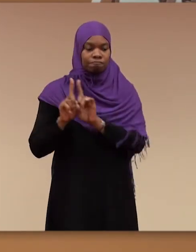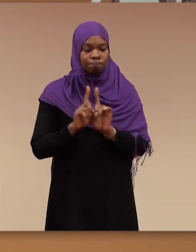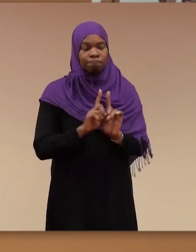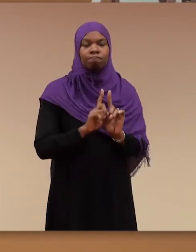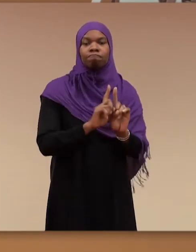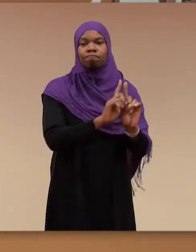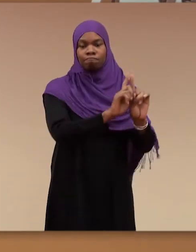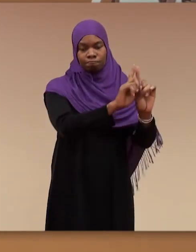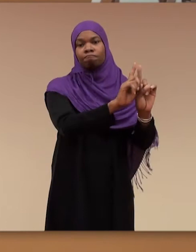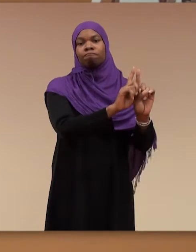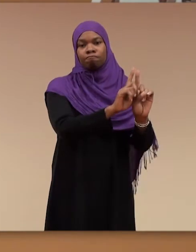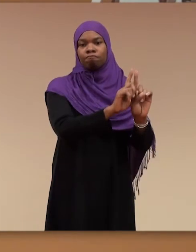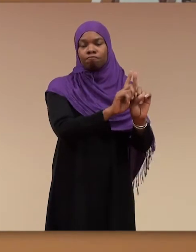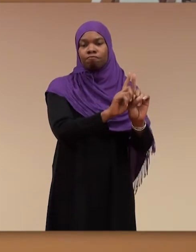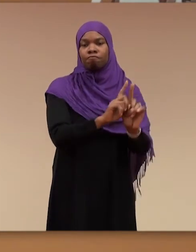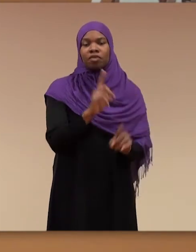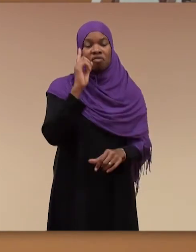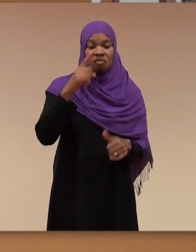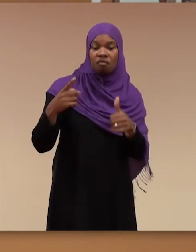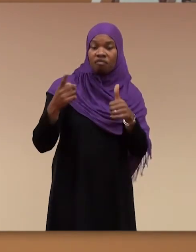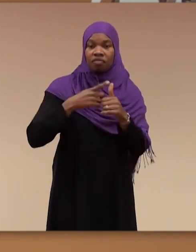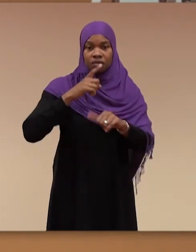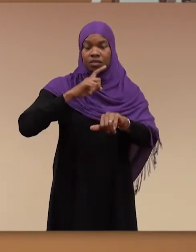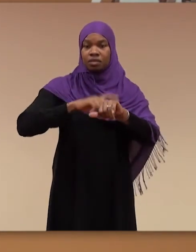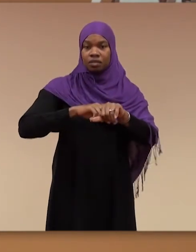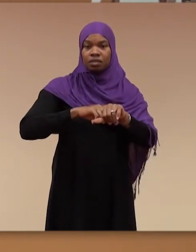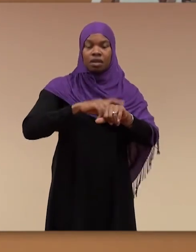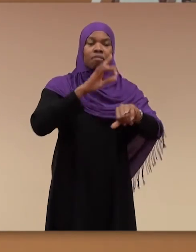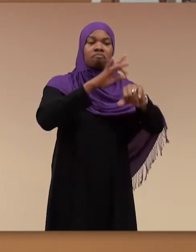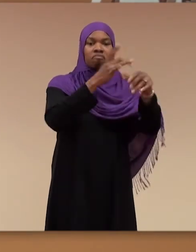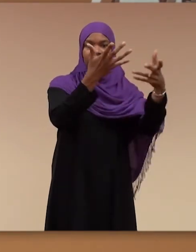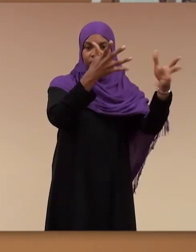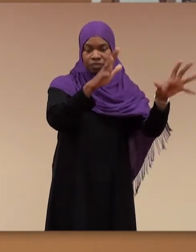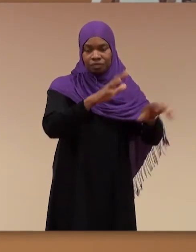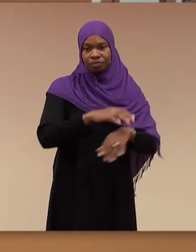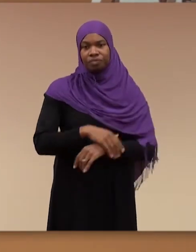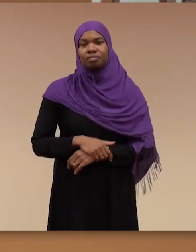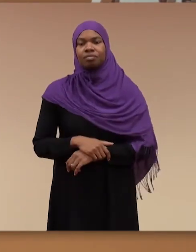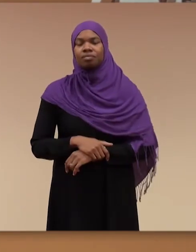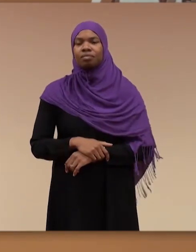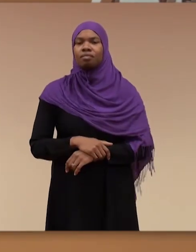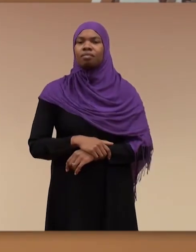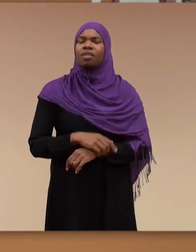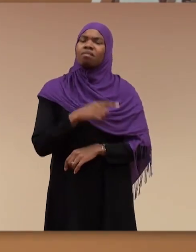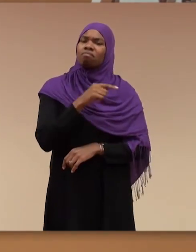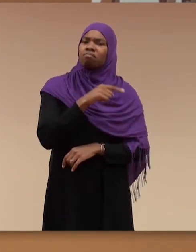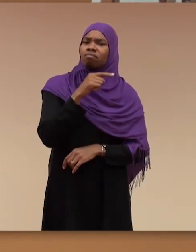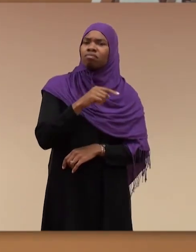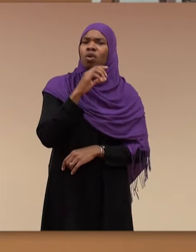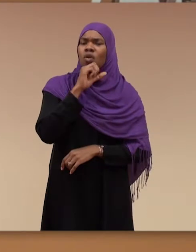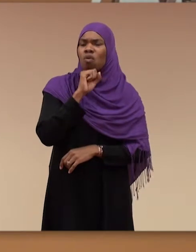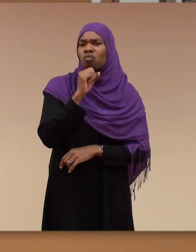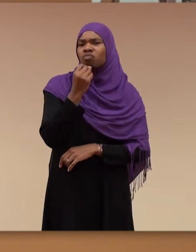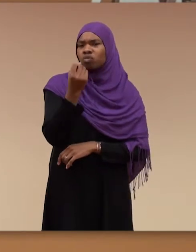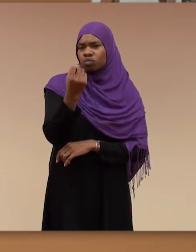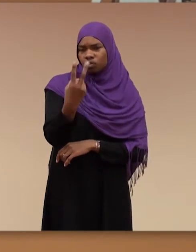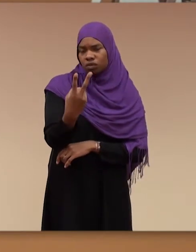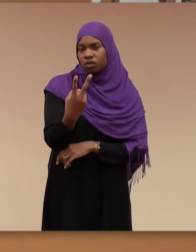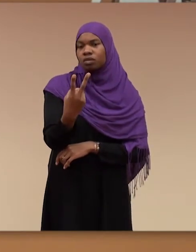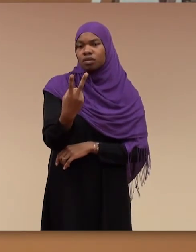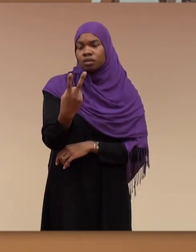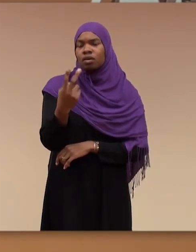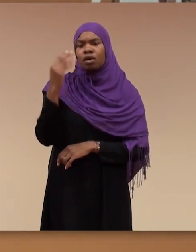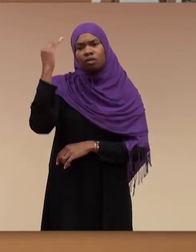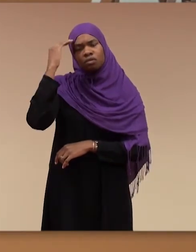his first journey. And he was a young kid, 12 years of age, and we know that